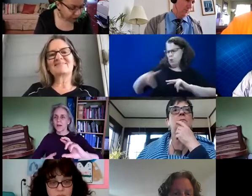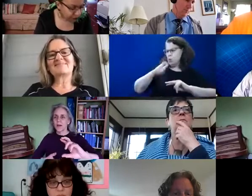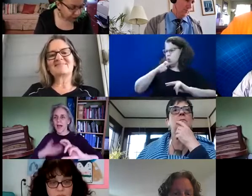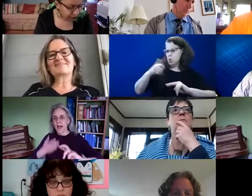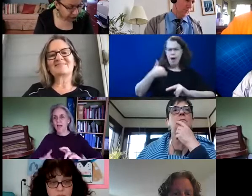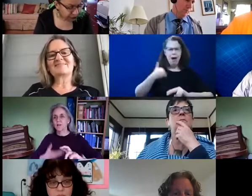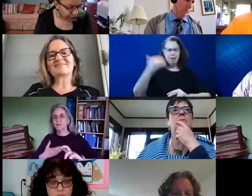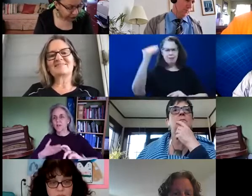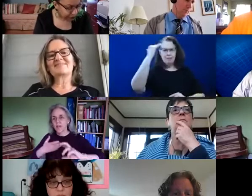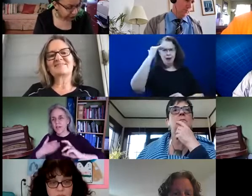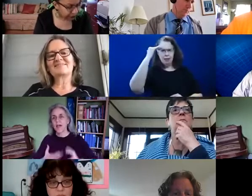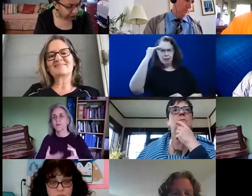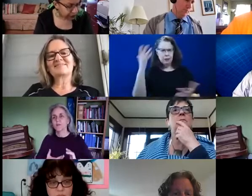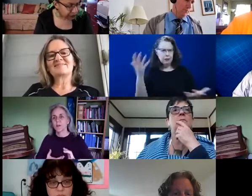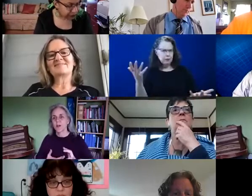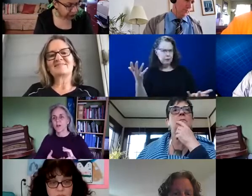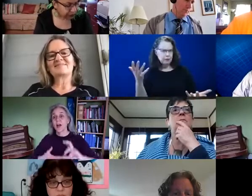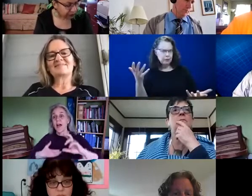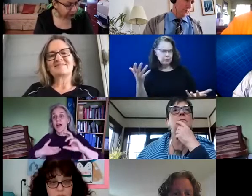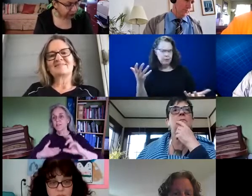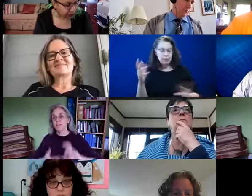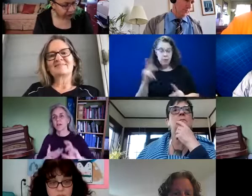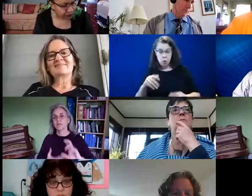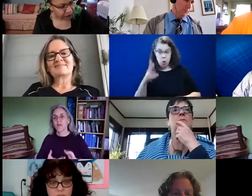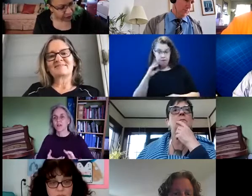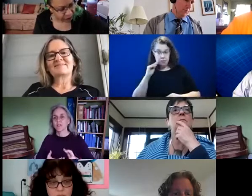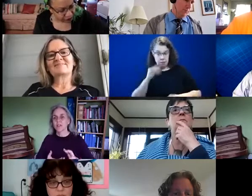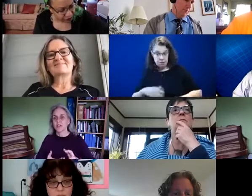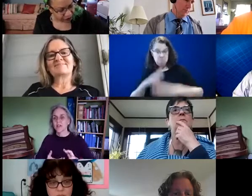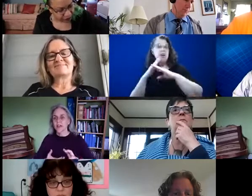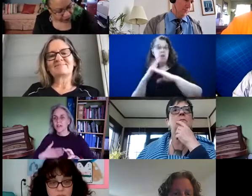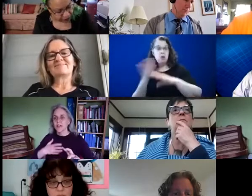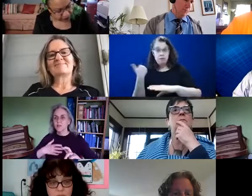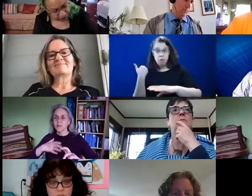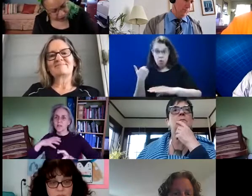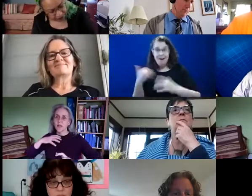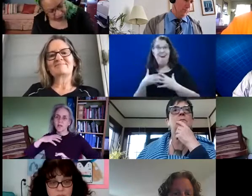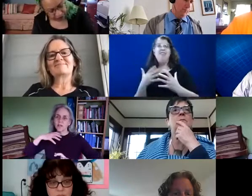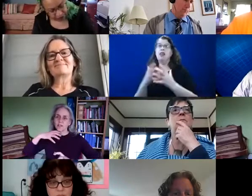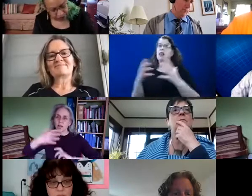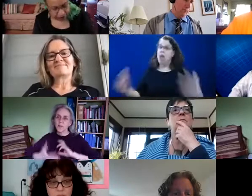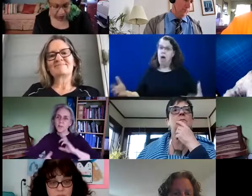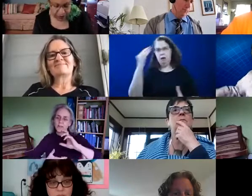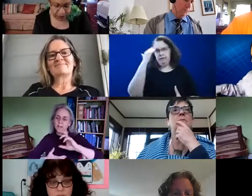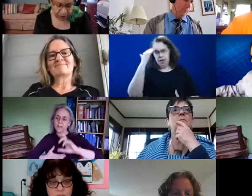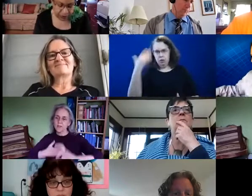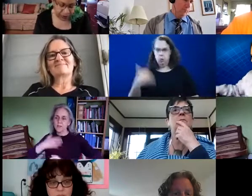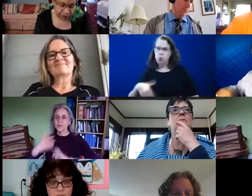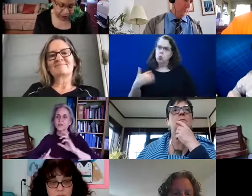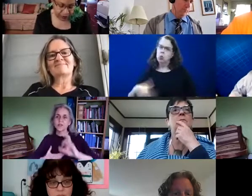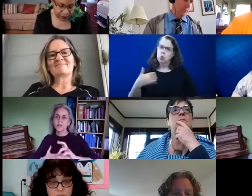who have encountered a barrier have a lot of knowledge. And so it's helping